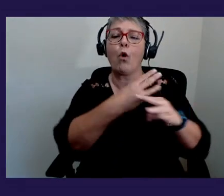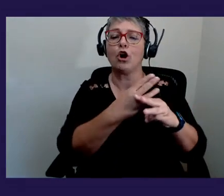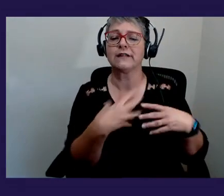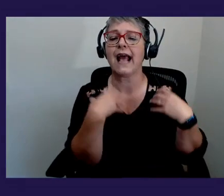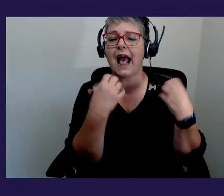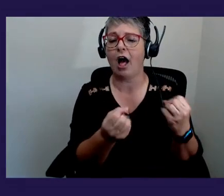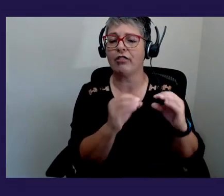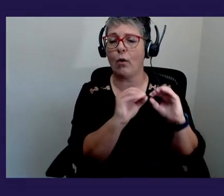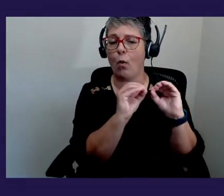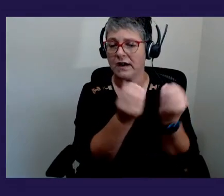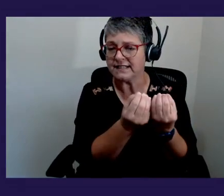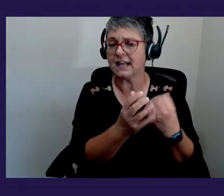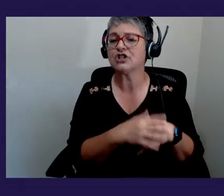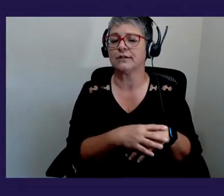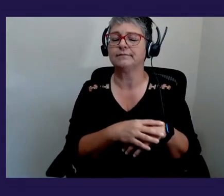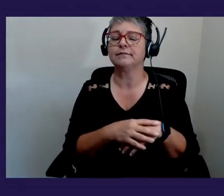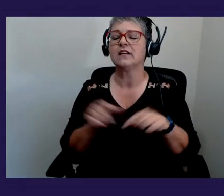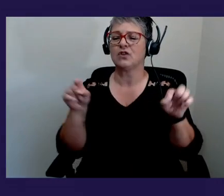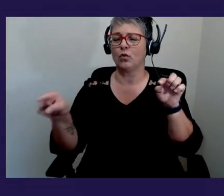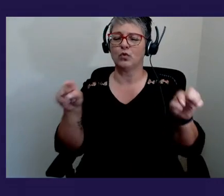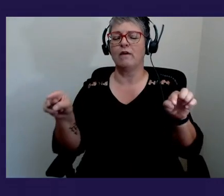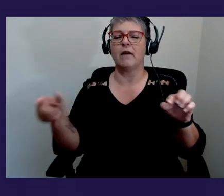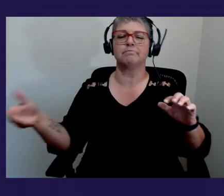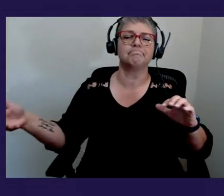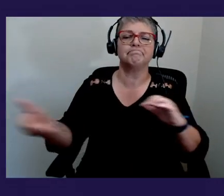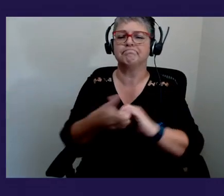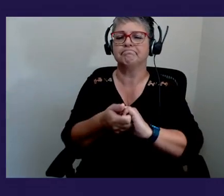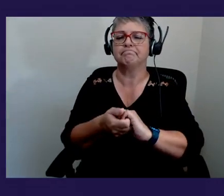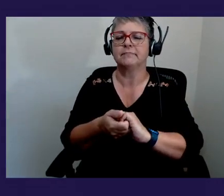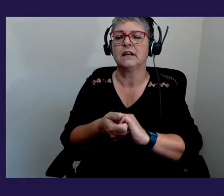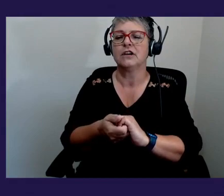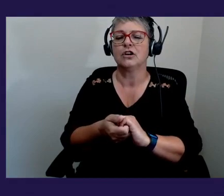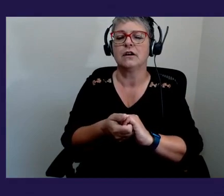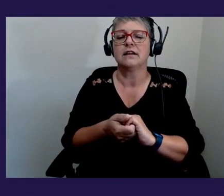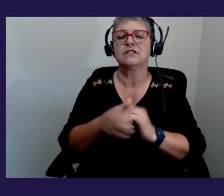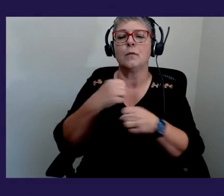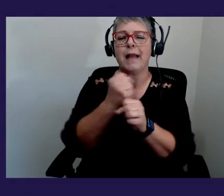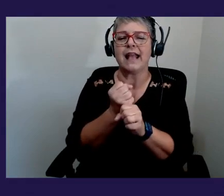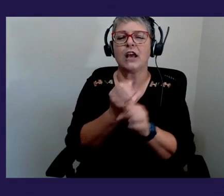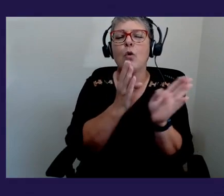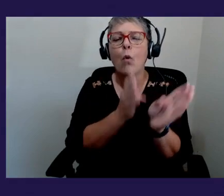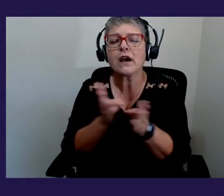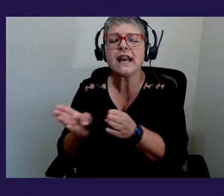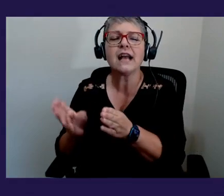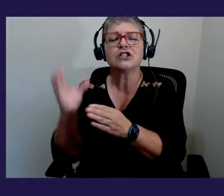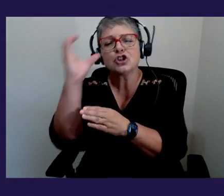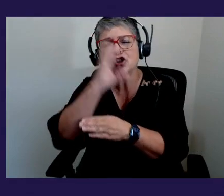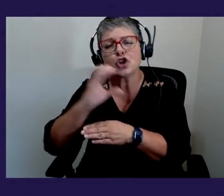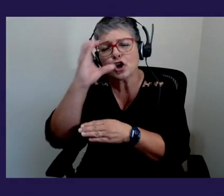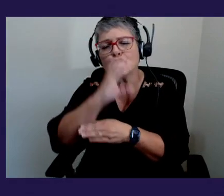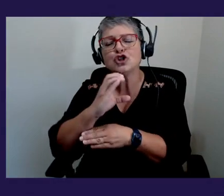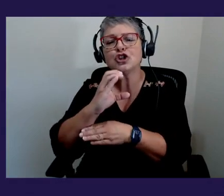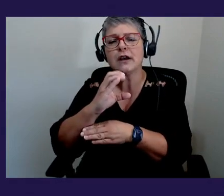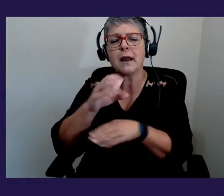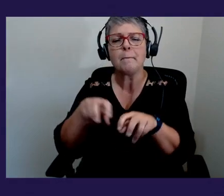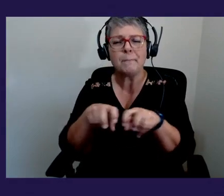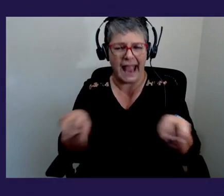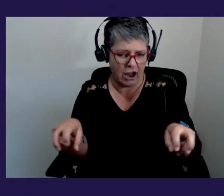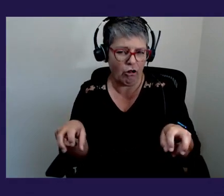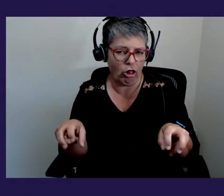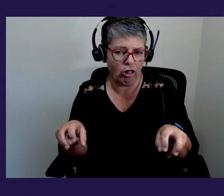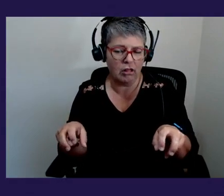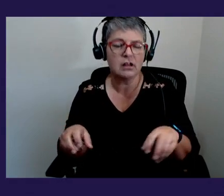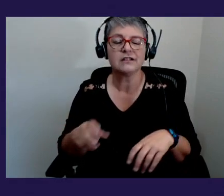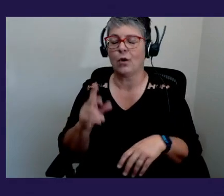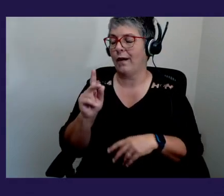of the pandemic to create an organized search results panel on Google so that users of Google who were searching